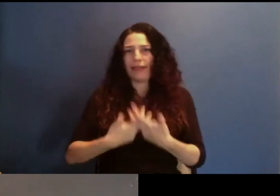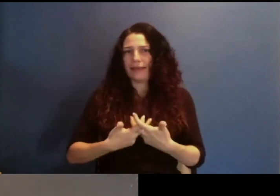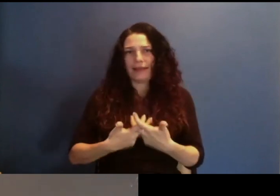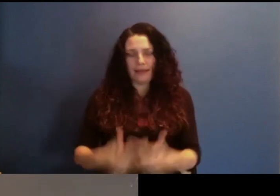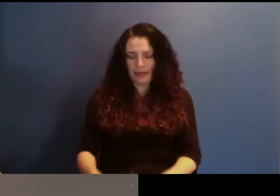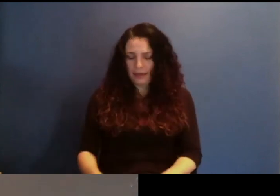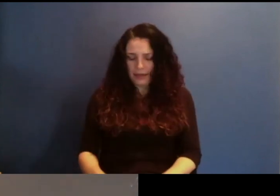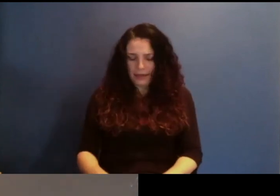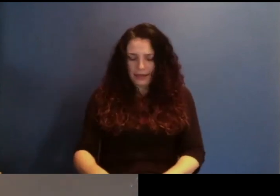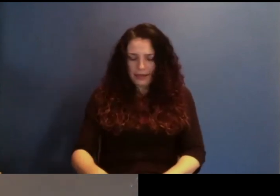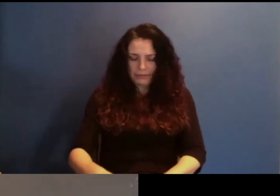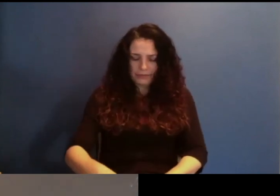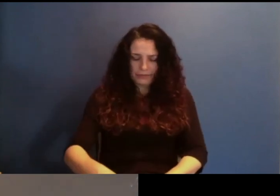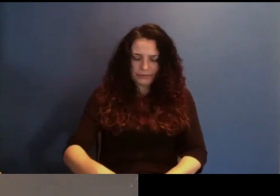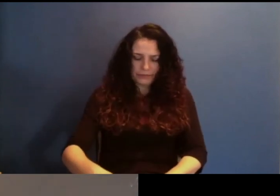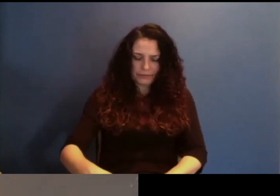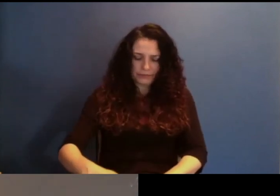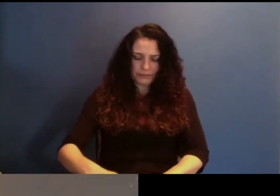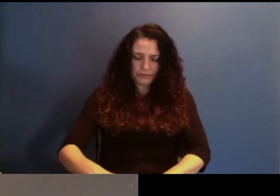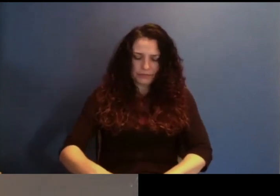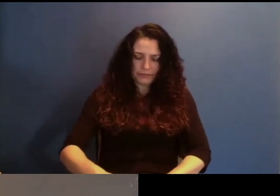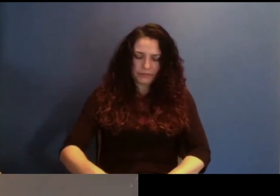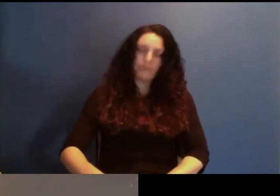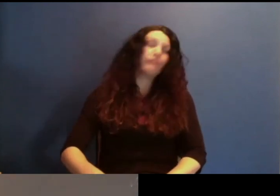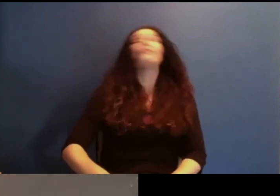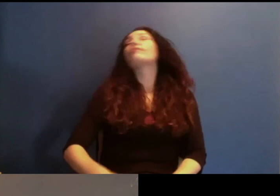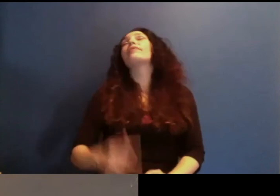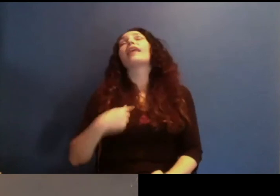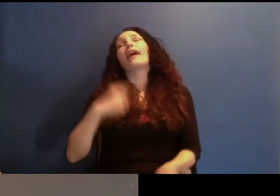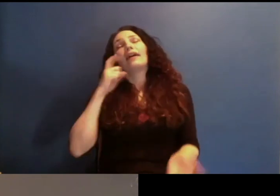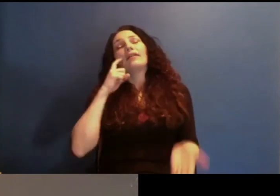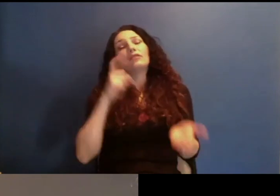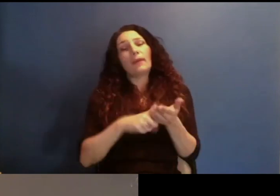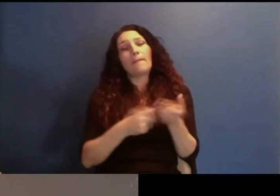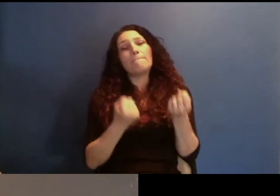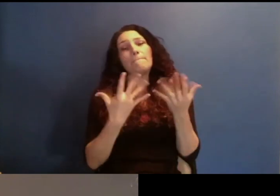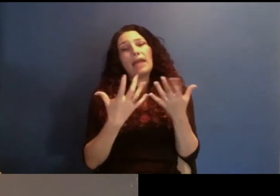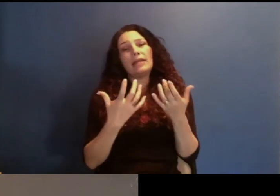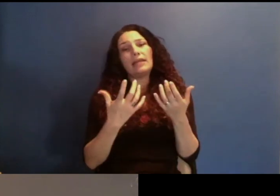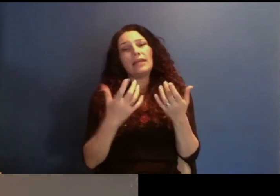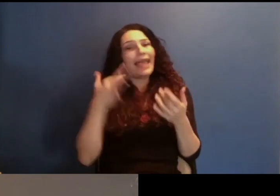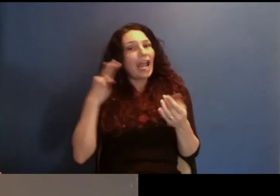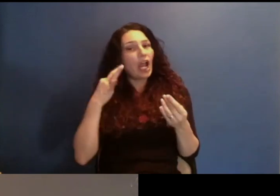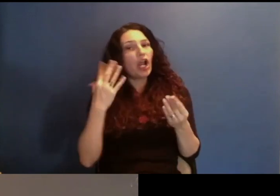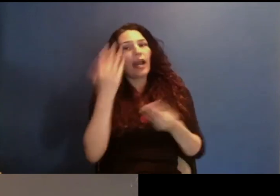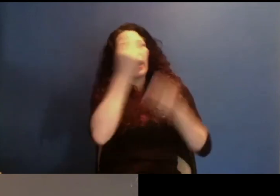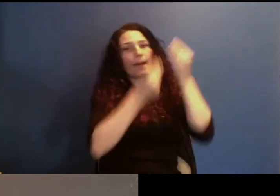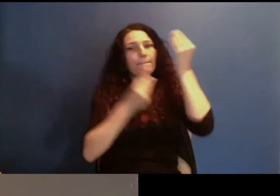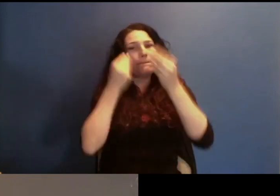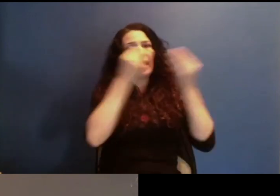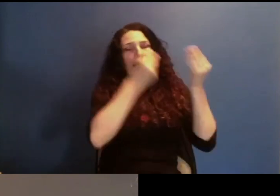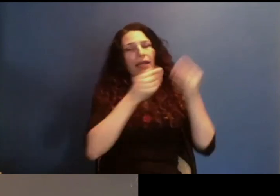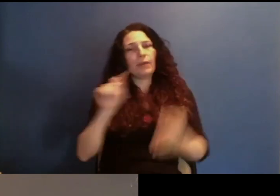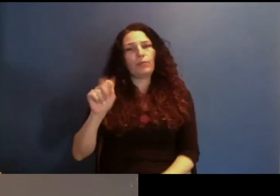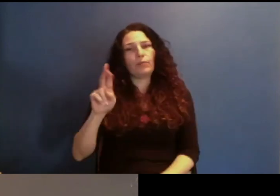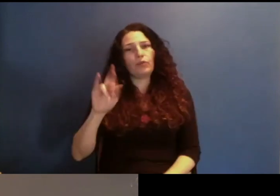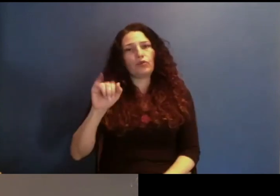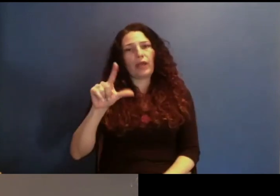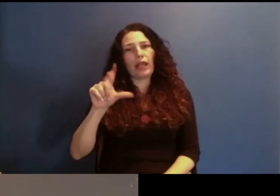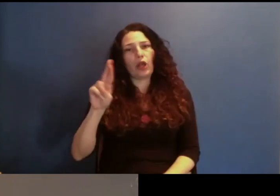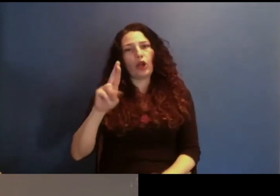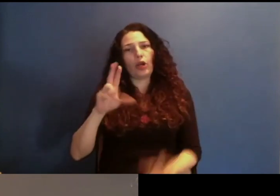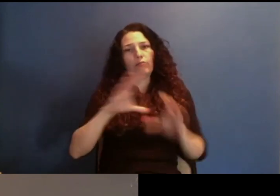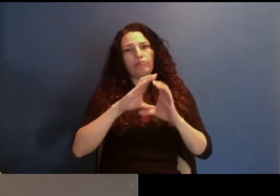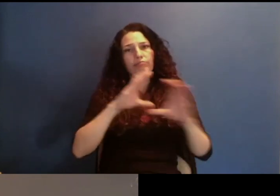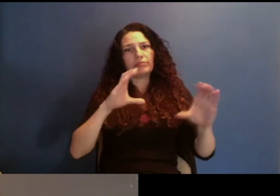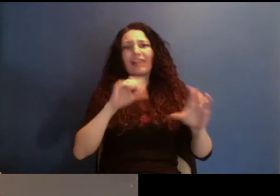I discovered that a lot of hair and makeup trailers are not handicap accessible. And so I think it's very